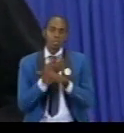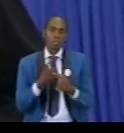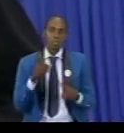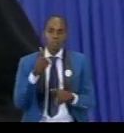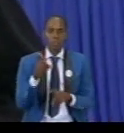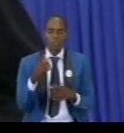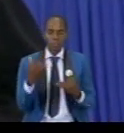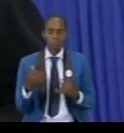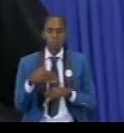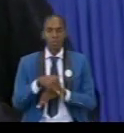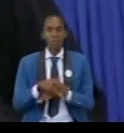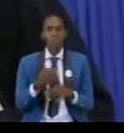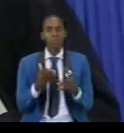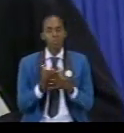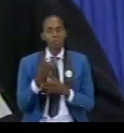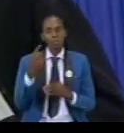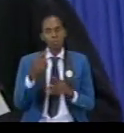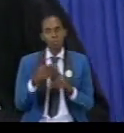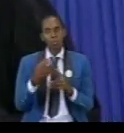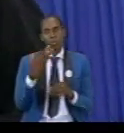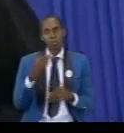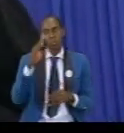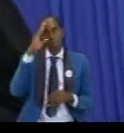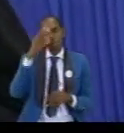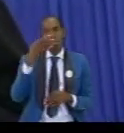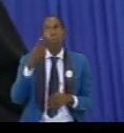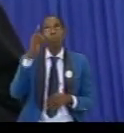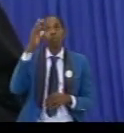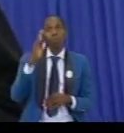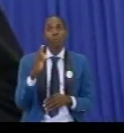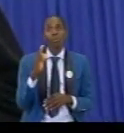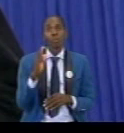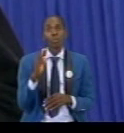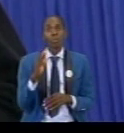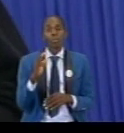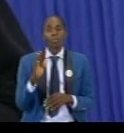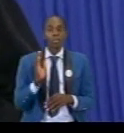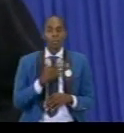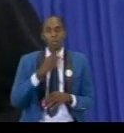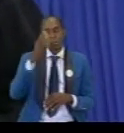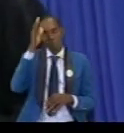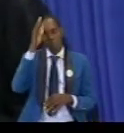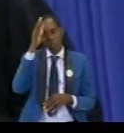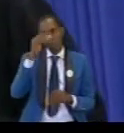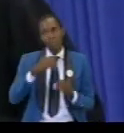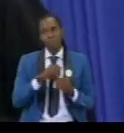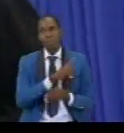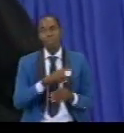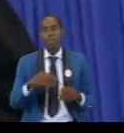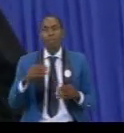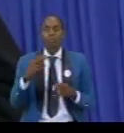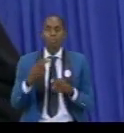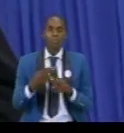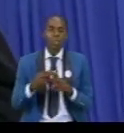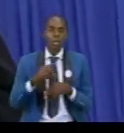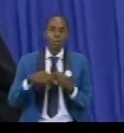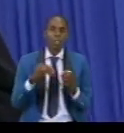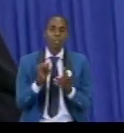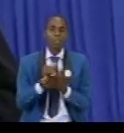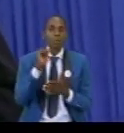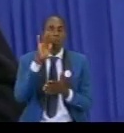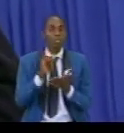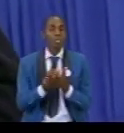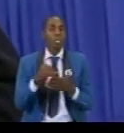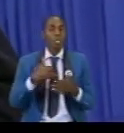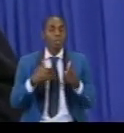the word of our pastor in the law. Our pastor mentioned the woman that had a problem for 25 years. As our